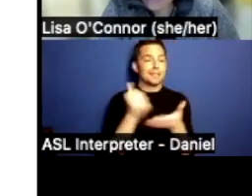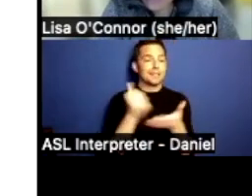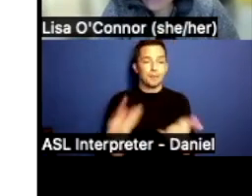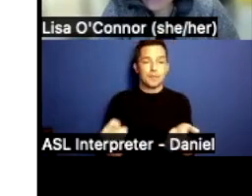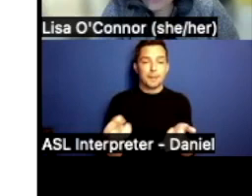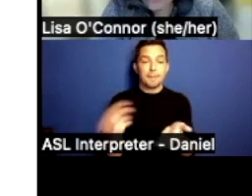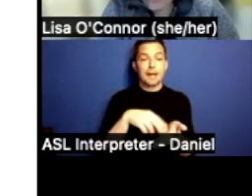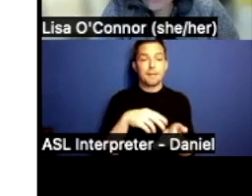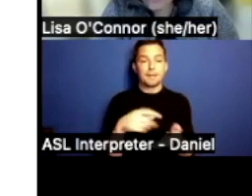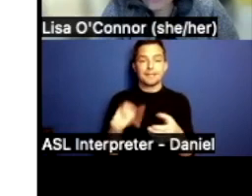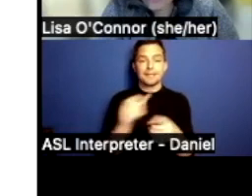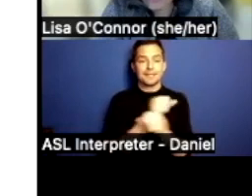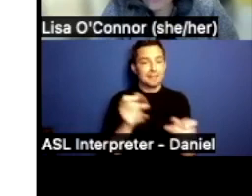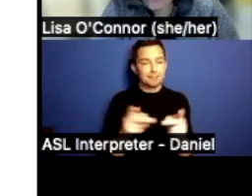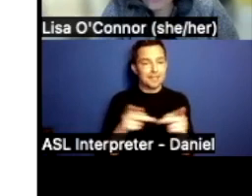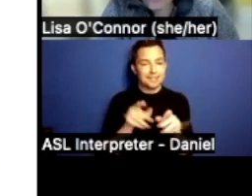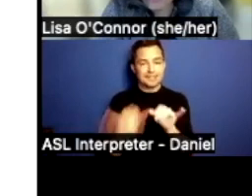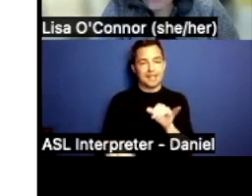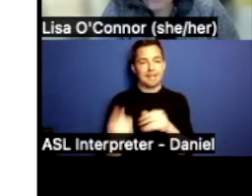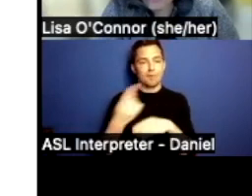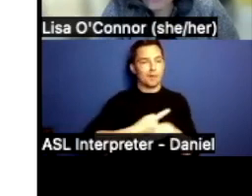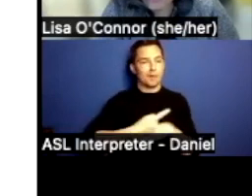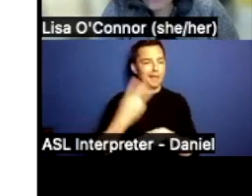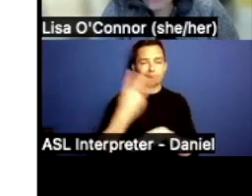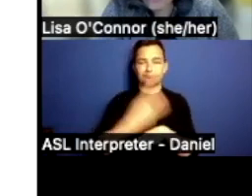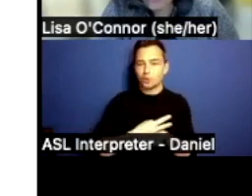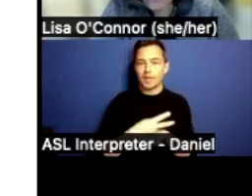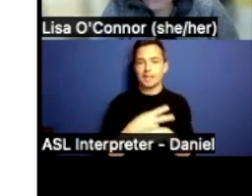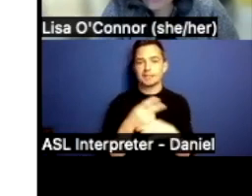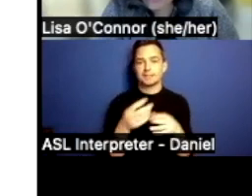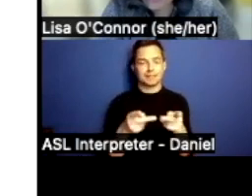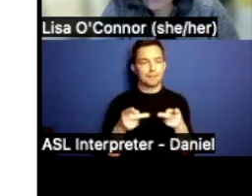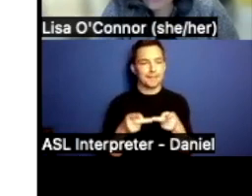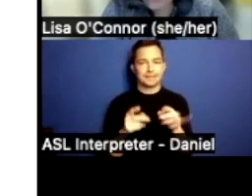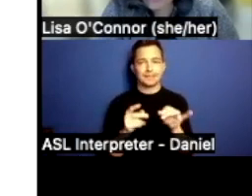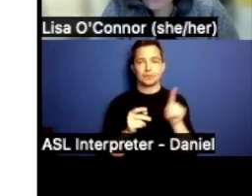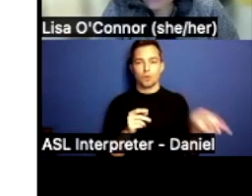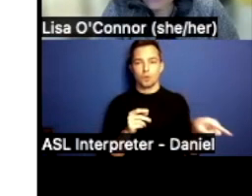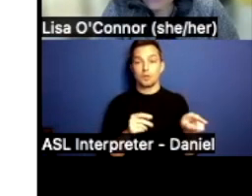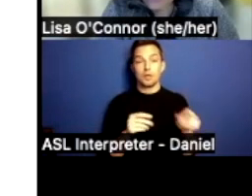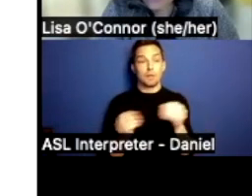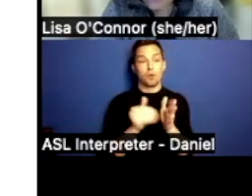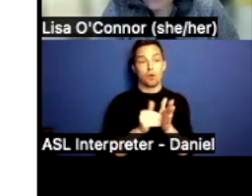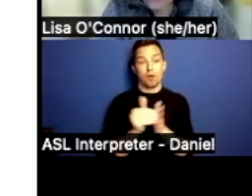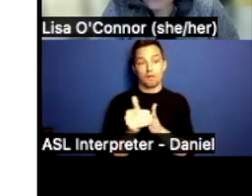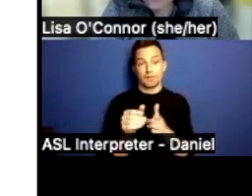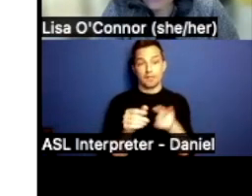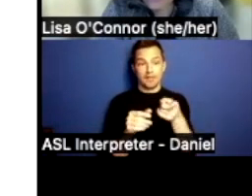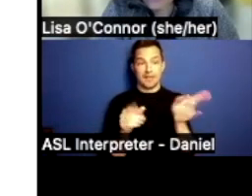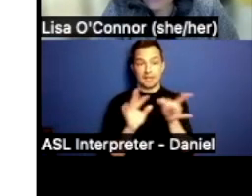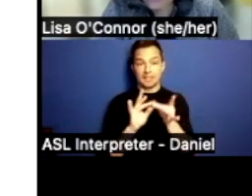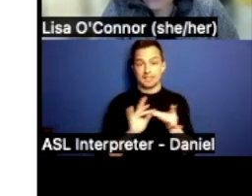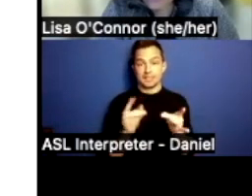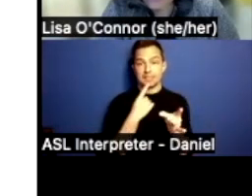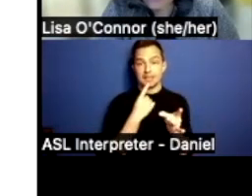safe place to stay for a day or two. And then much more commonly, they talked